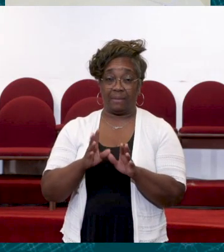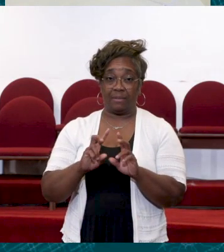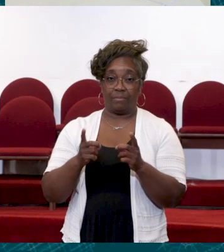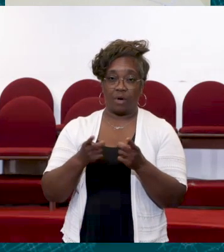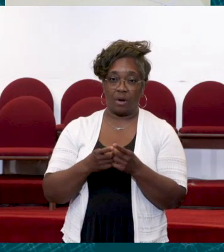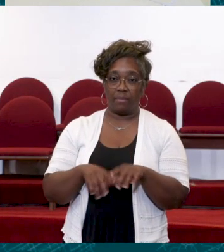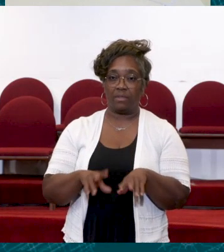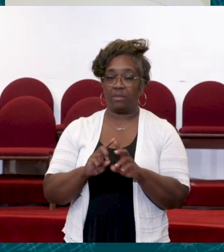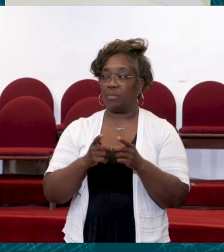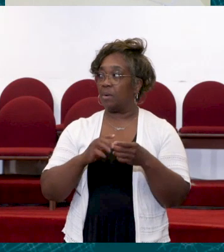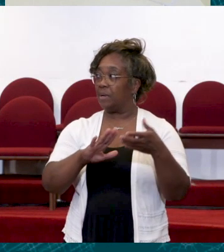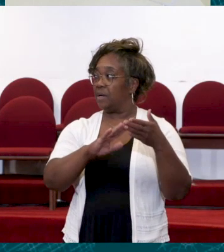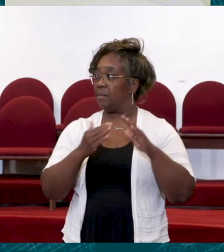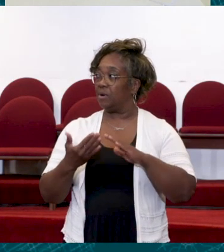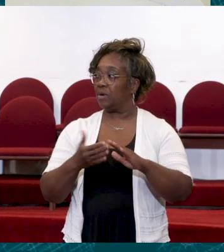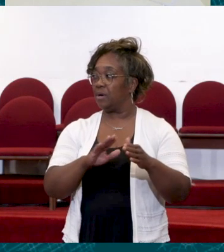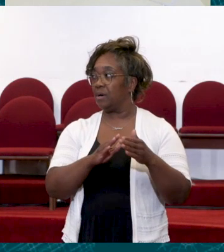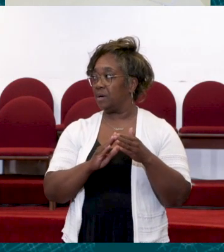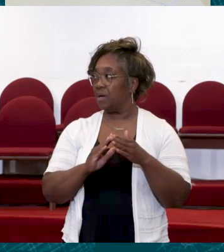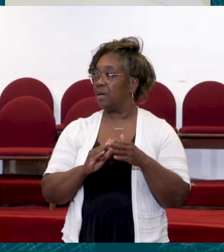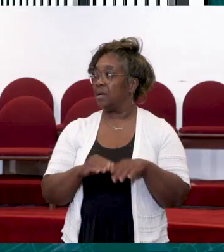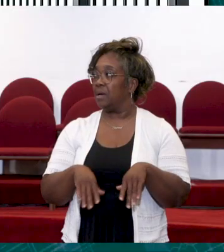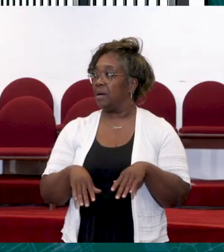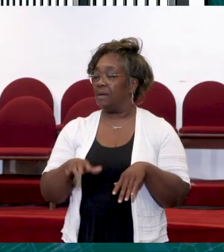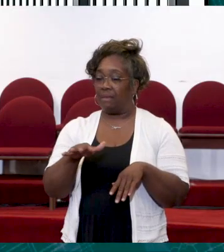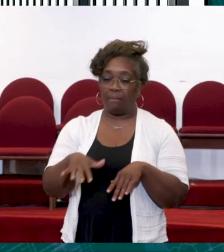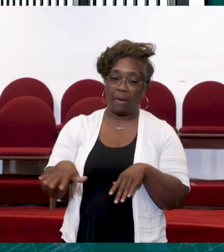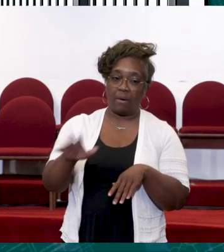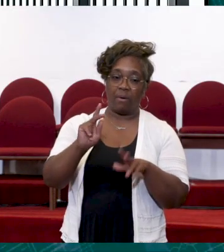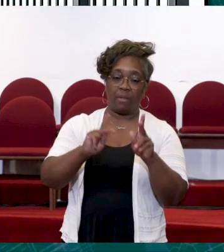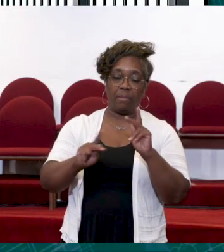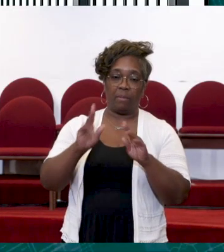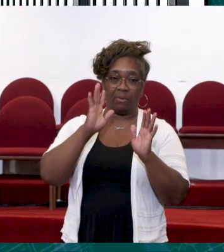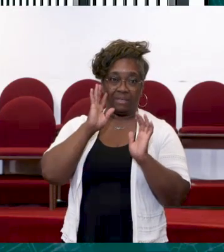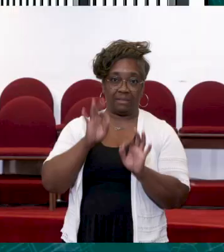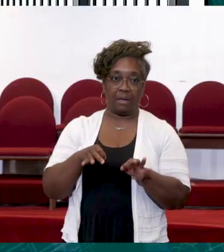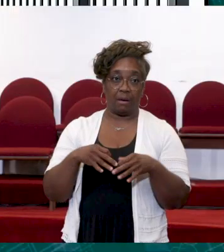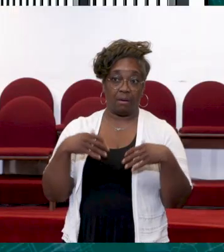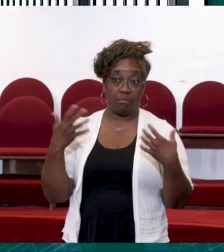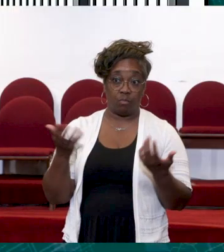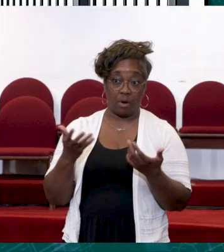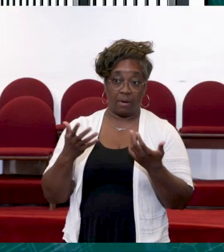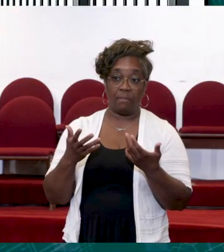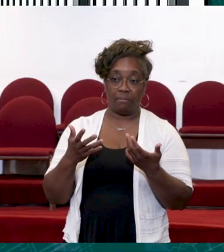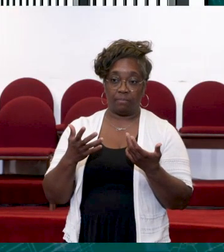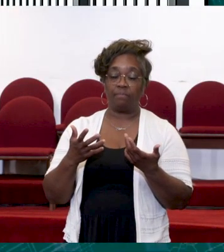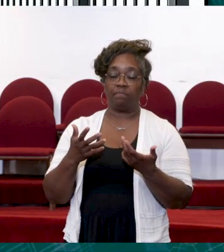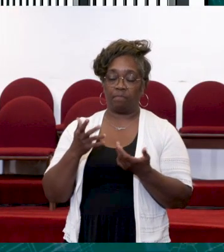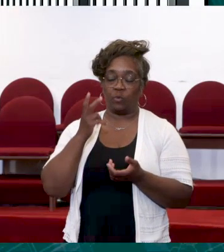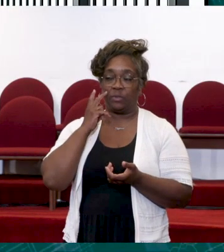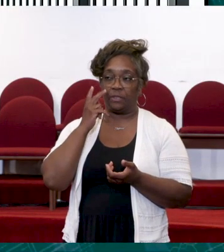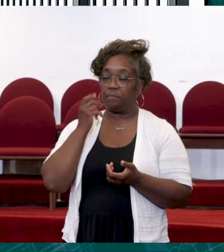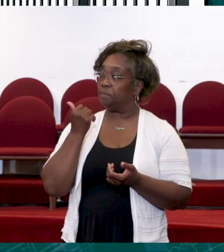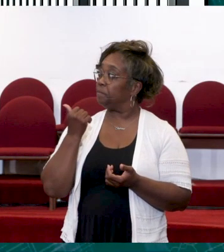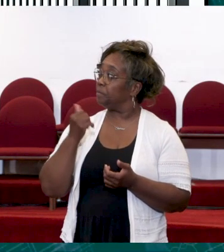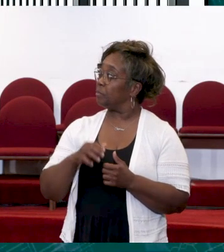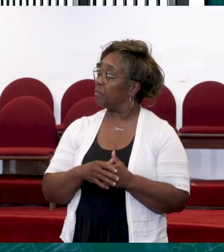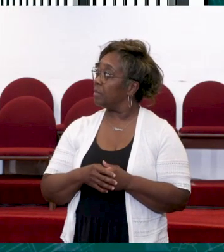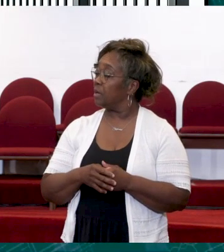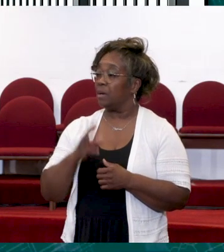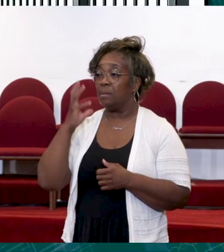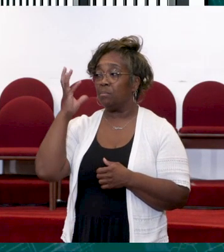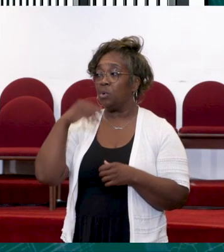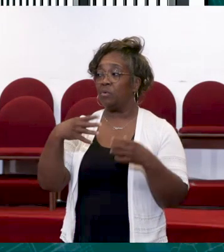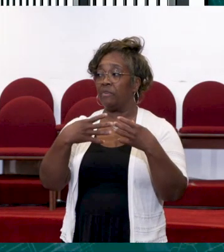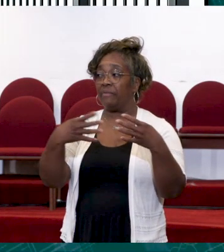the neighbors that chose, and so let's take a look and see what they picked. So here's Van Dyke Lynch, absolutely gorgeous metal fence that'll have